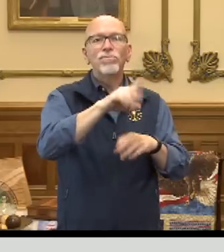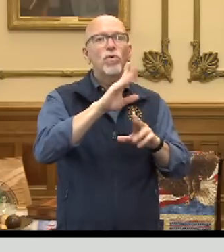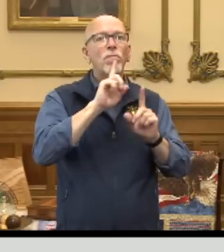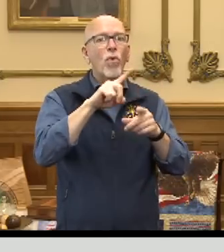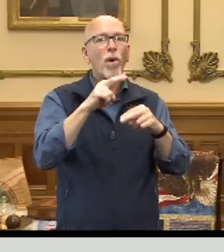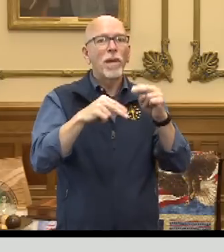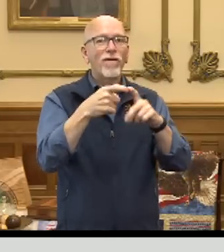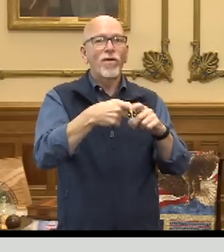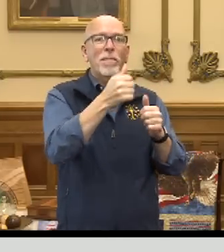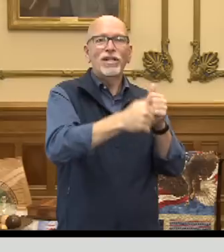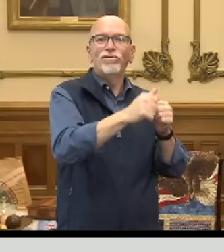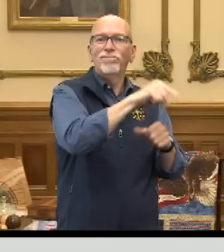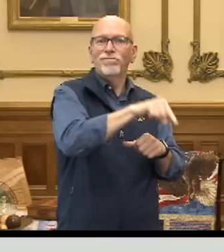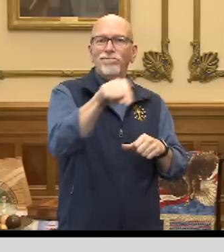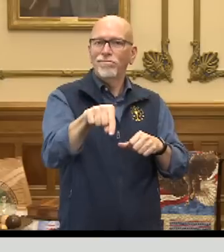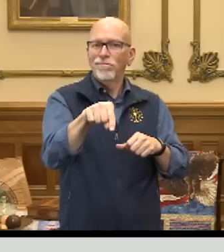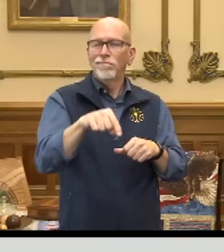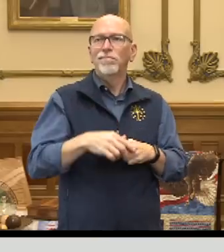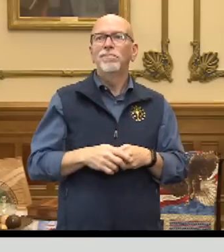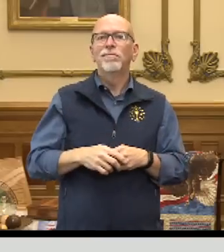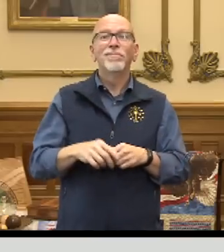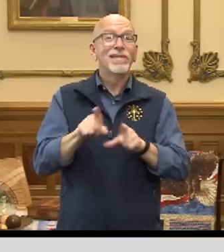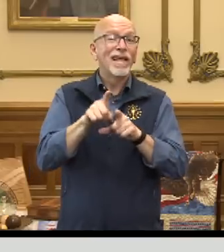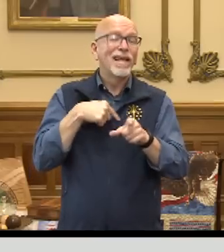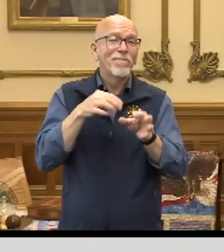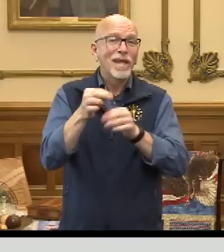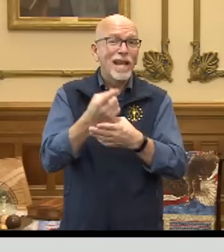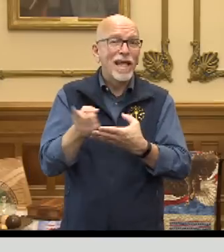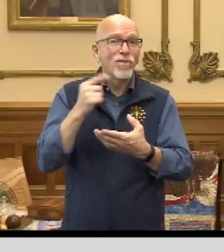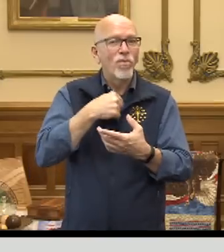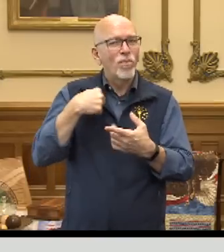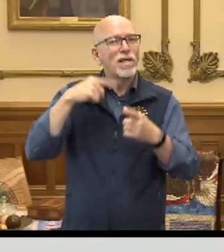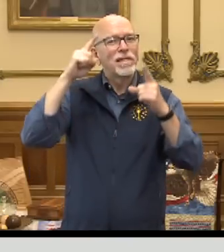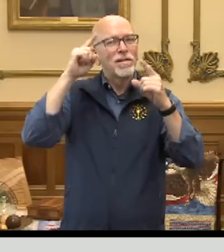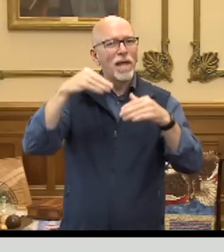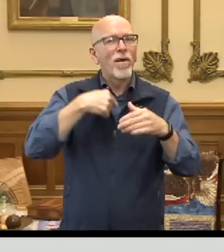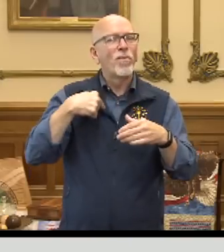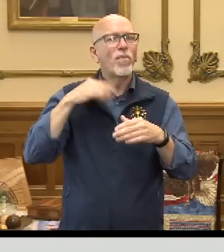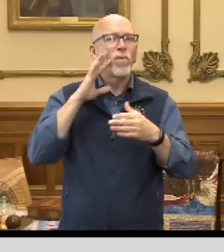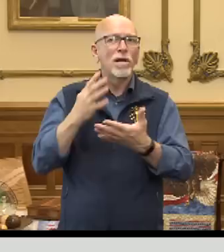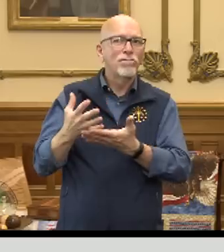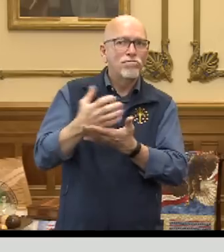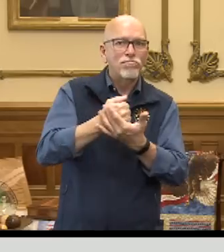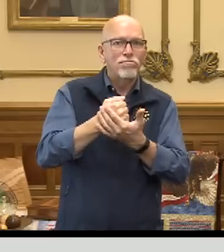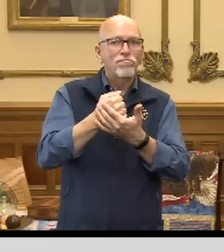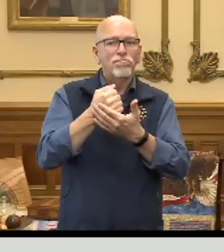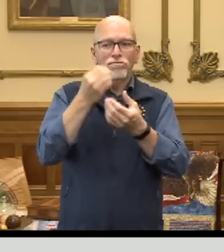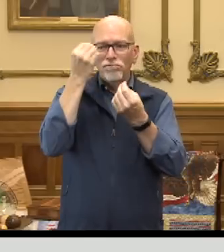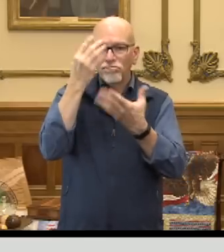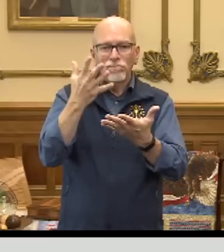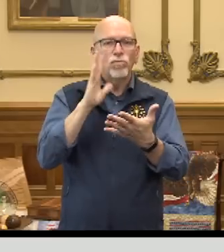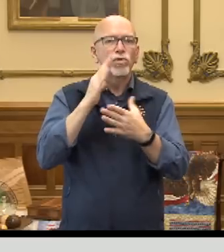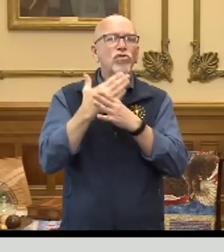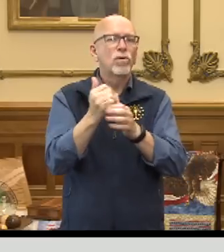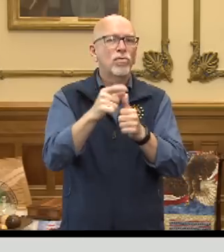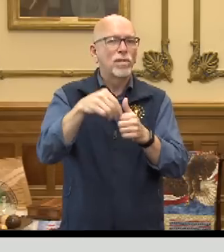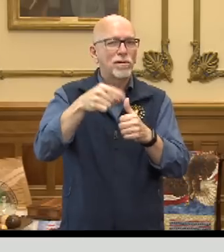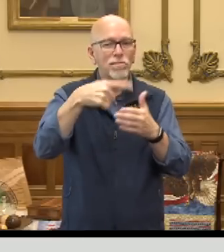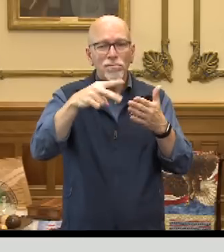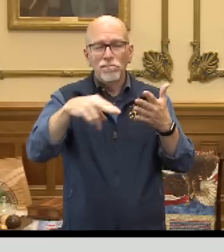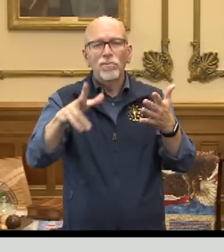data from each building. As I said last week, we expect to continue to gather and refine this data in the coming weeks.